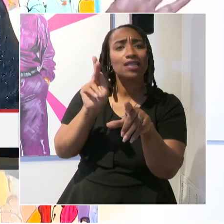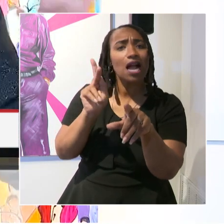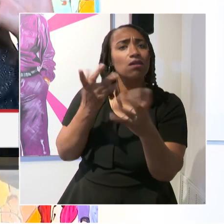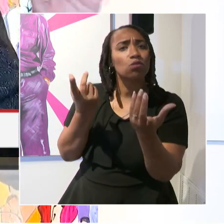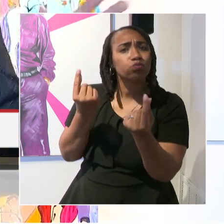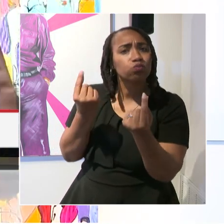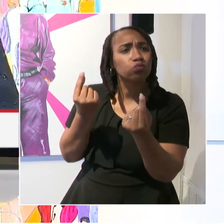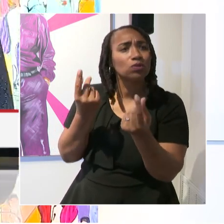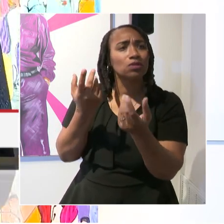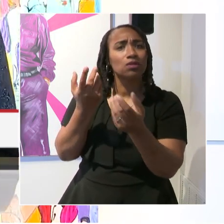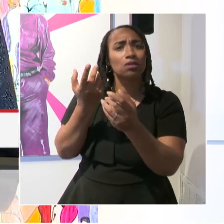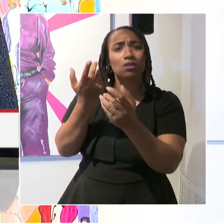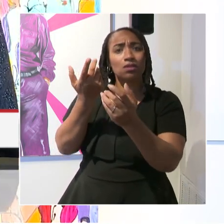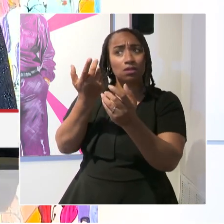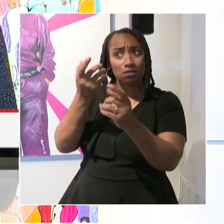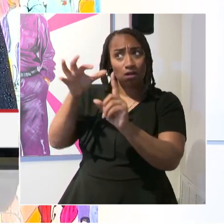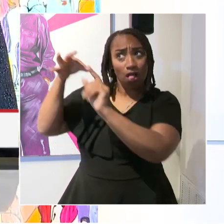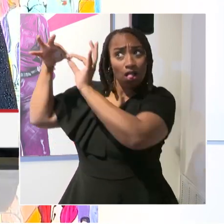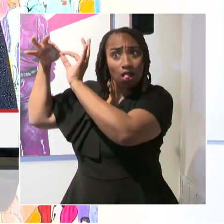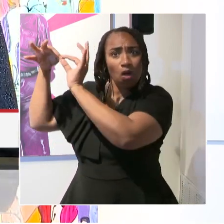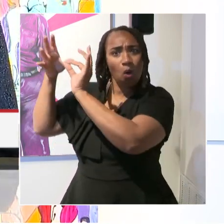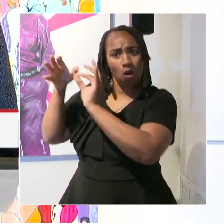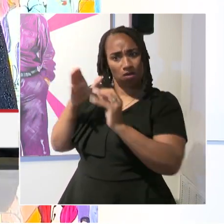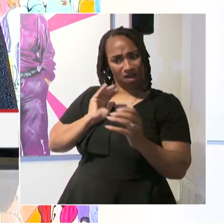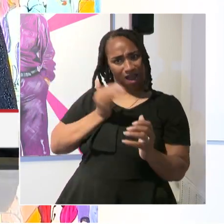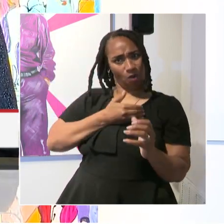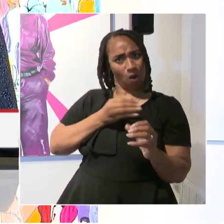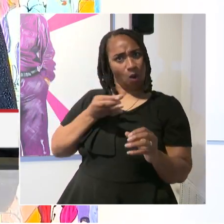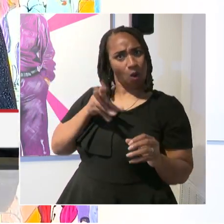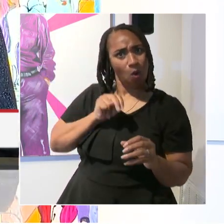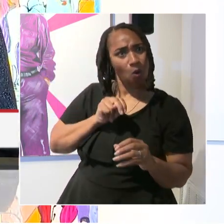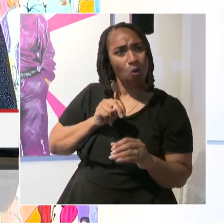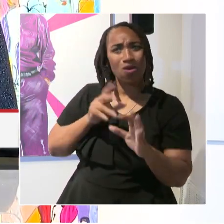any unrelated piece of legislation. Now, let me be clear.